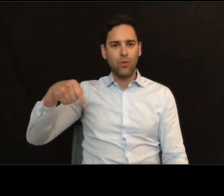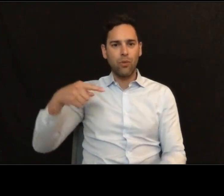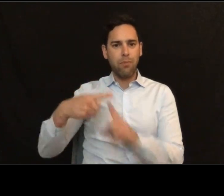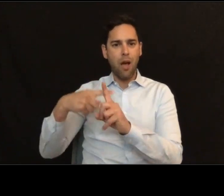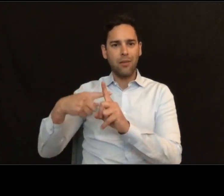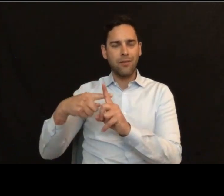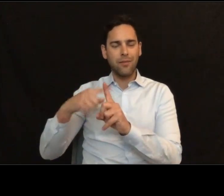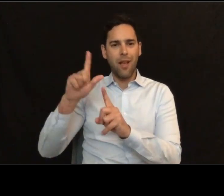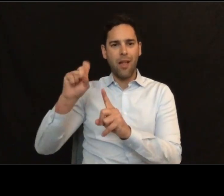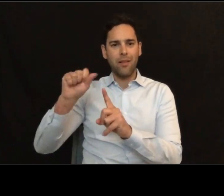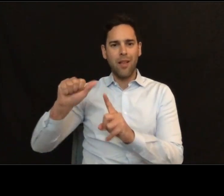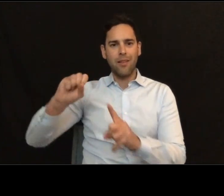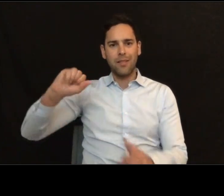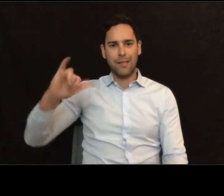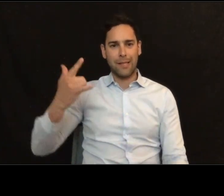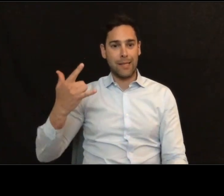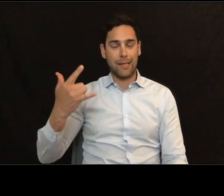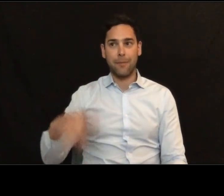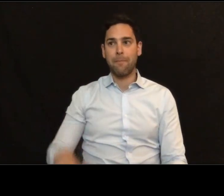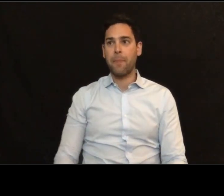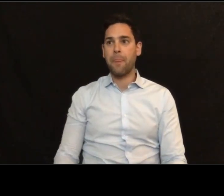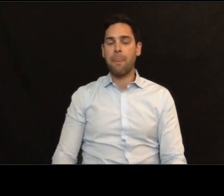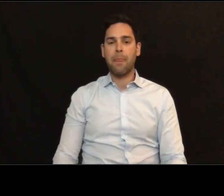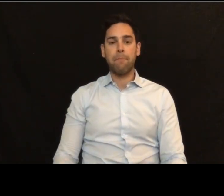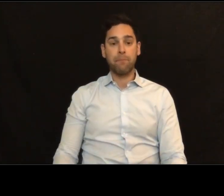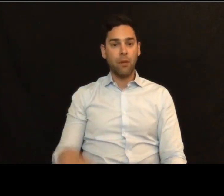So you can email me. My email is